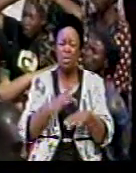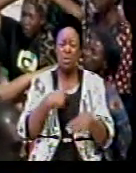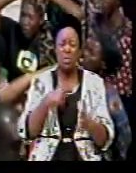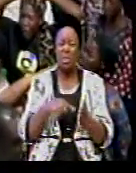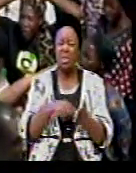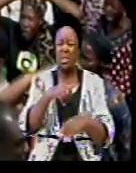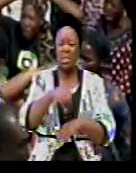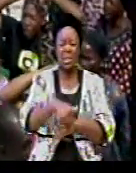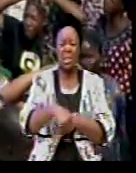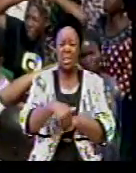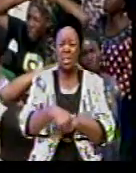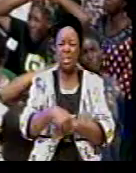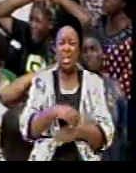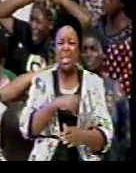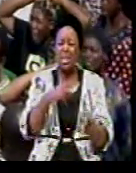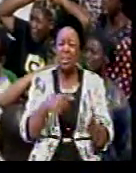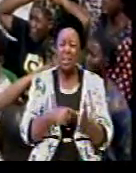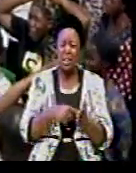change my life.